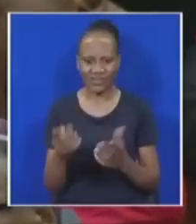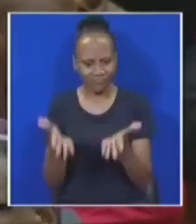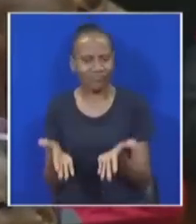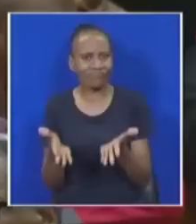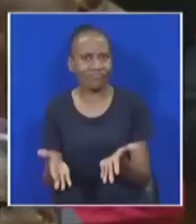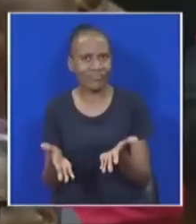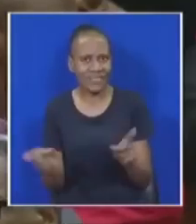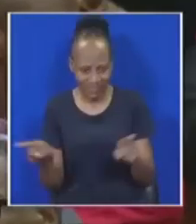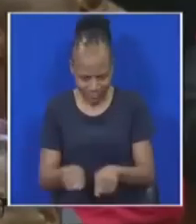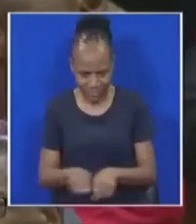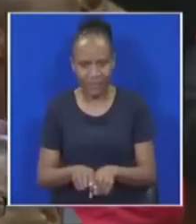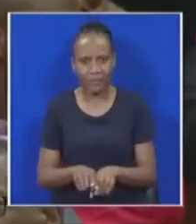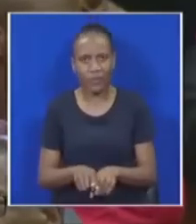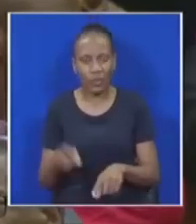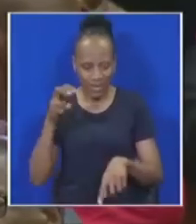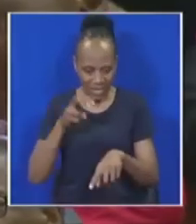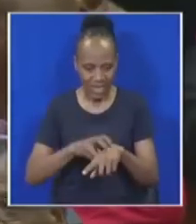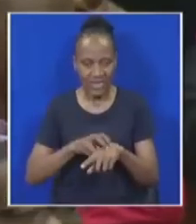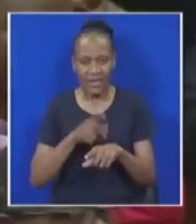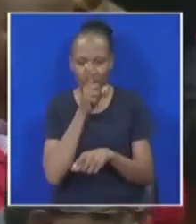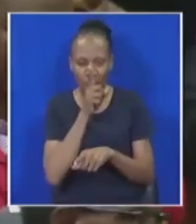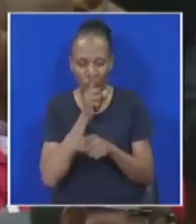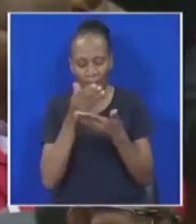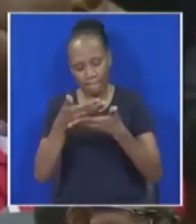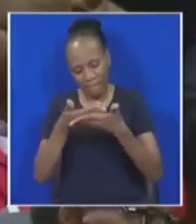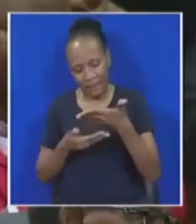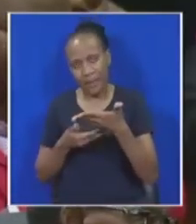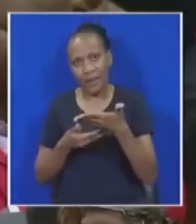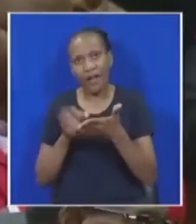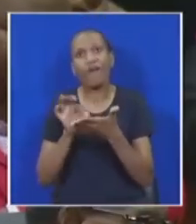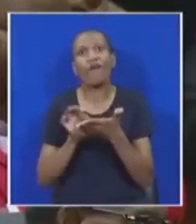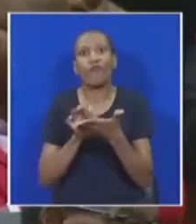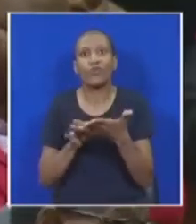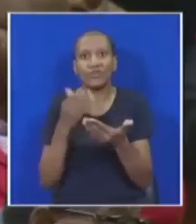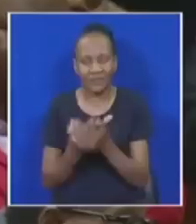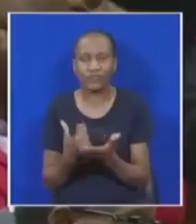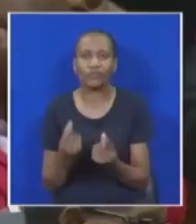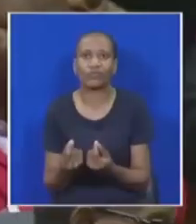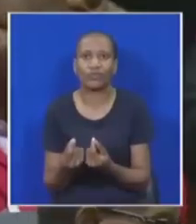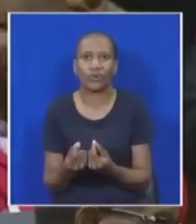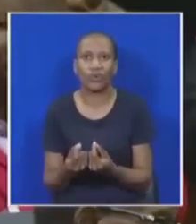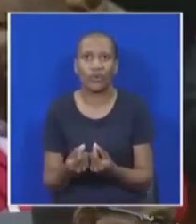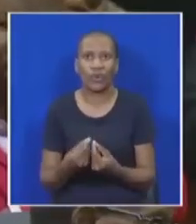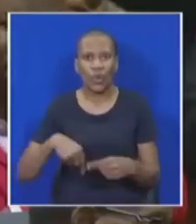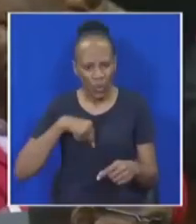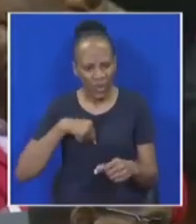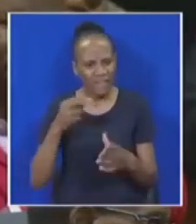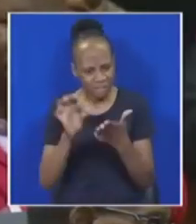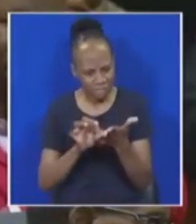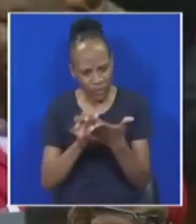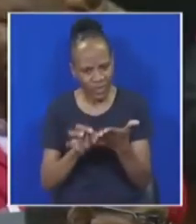need to introduce a secret ballot, because it's logical that because we voted a president through a secret